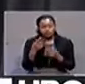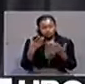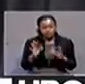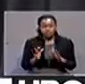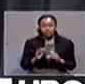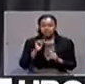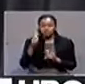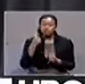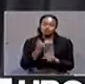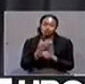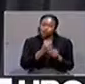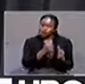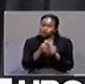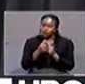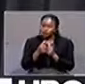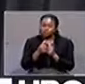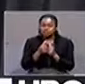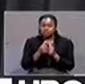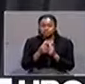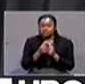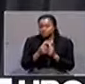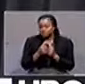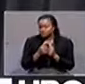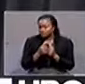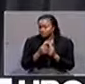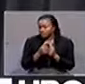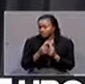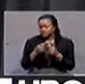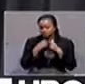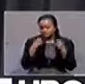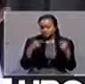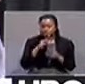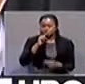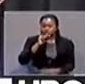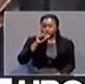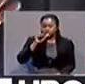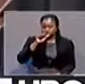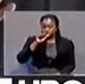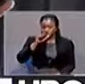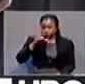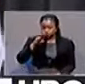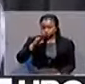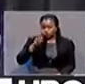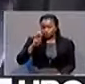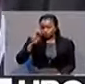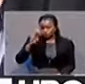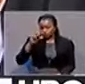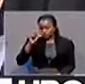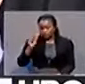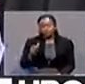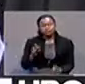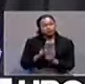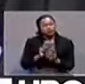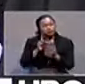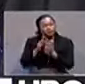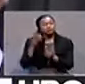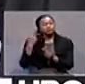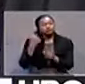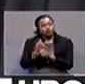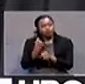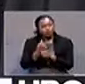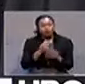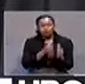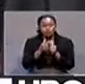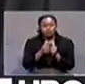Cardinal Emmanuel Nsubuga, I met him there because I was doing some work with the late Archbishop